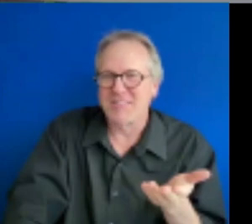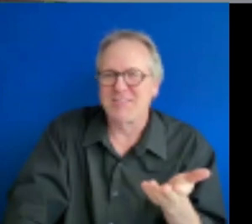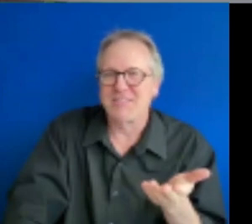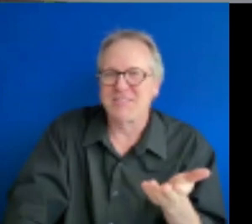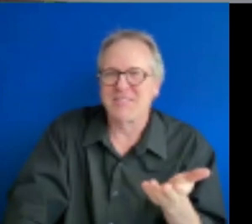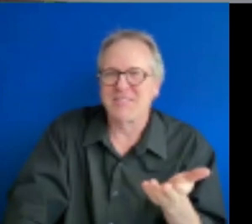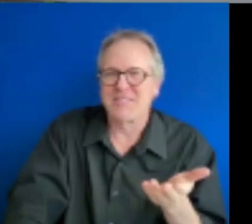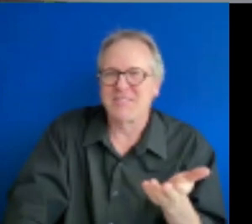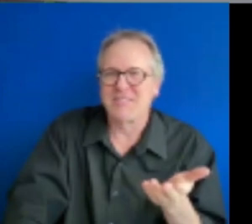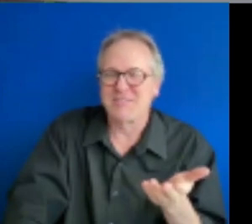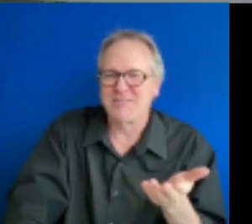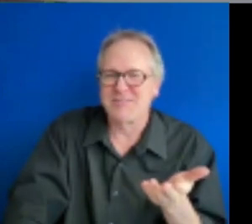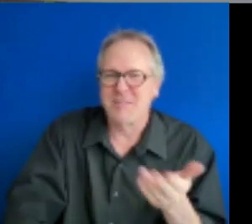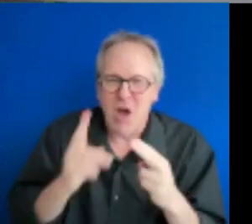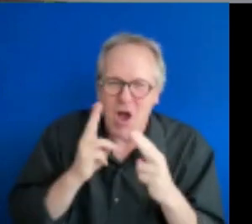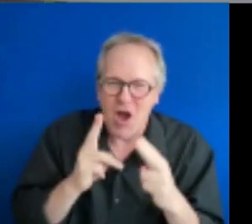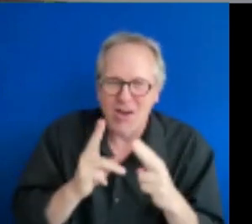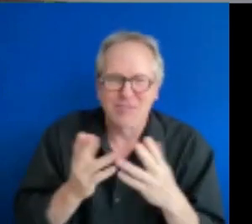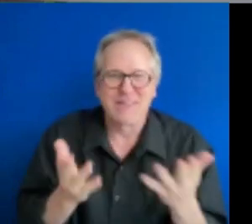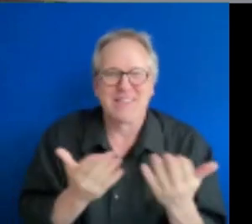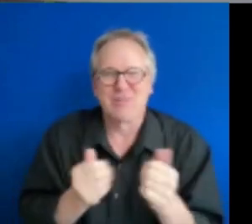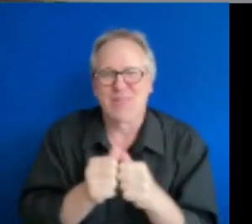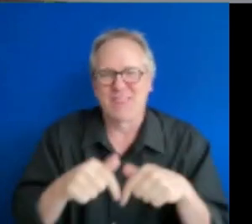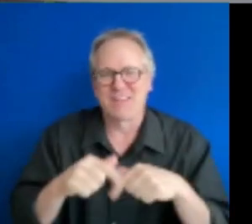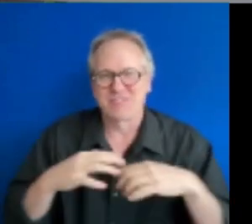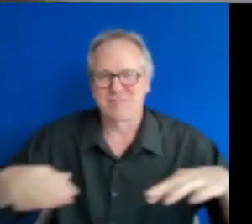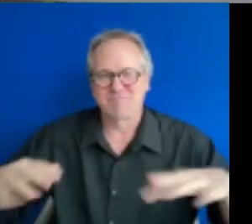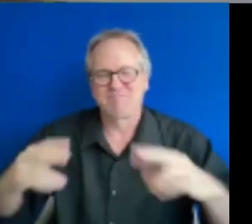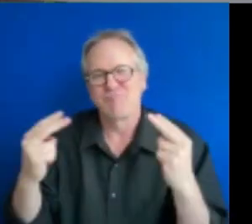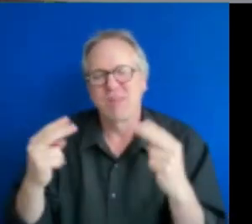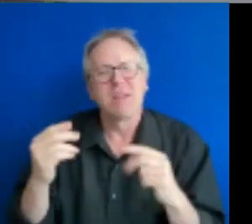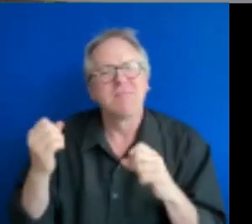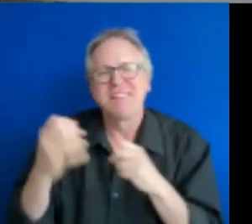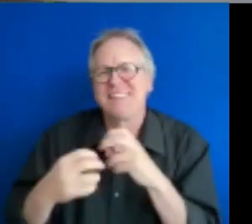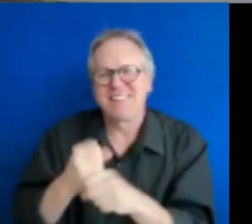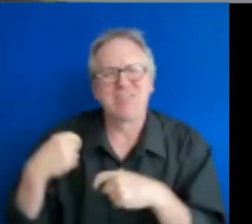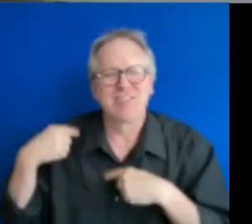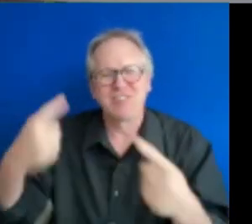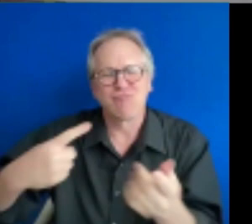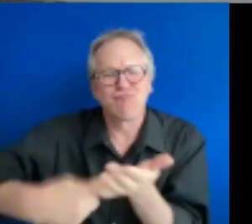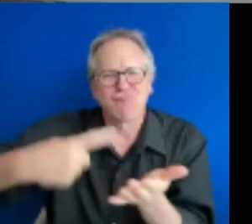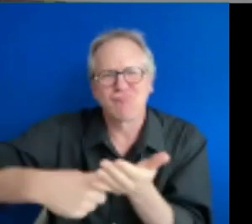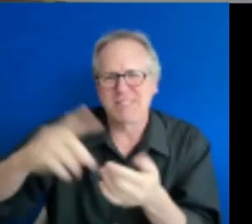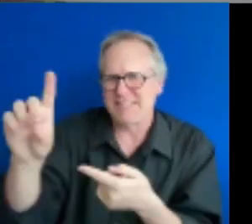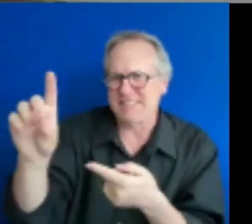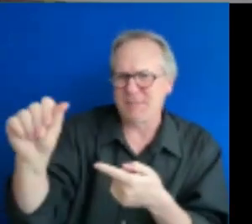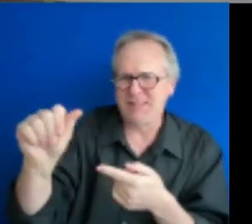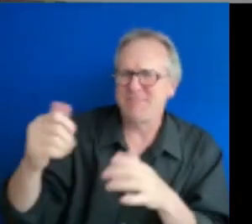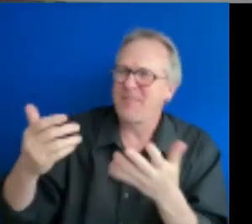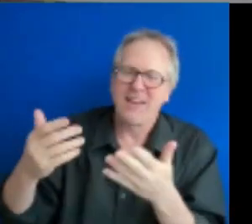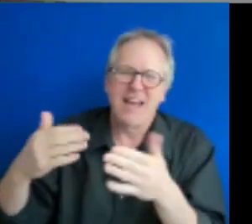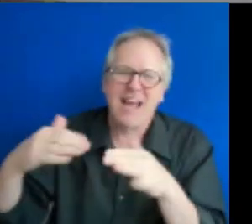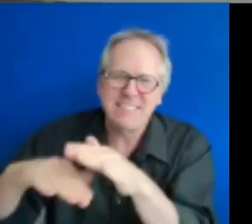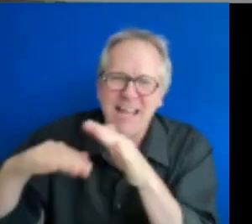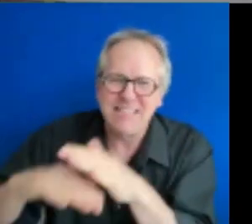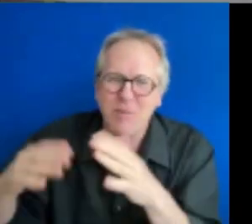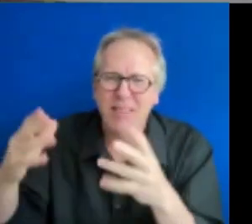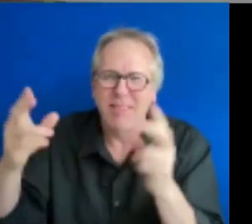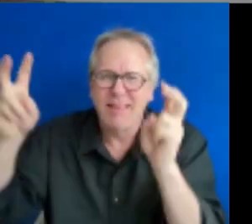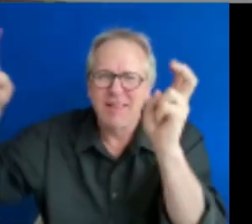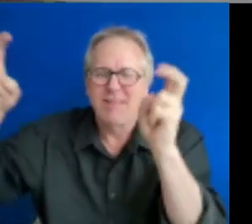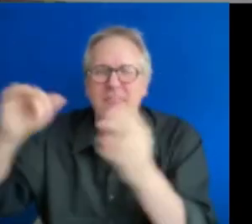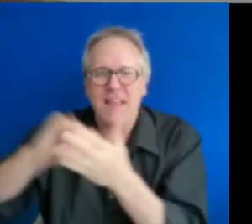And, you know, for years and years and years, we have talked about accessibility as being sort of the